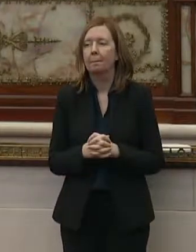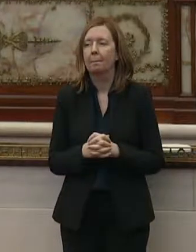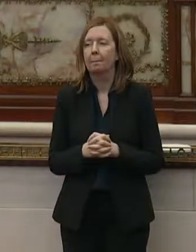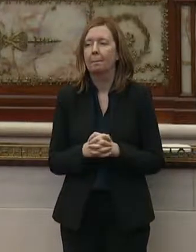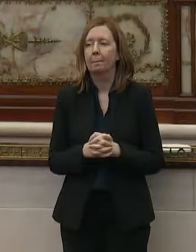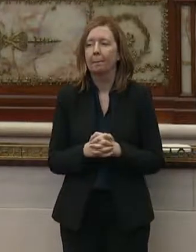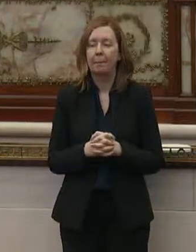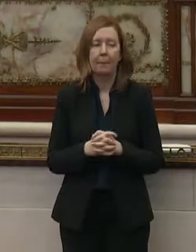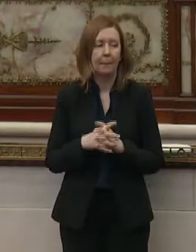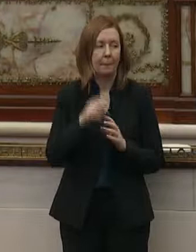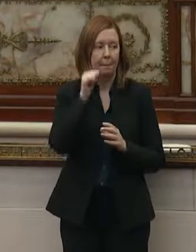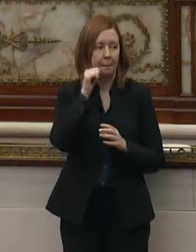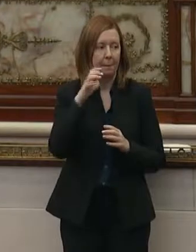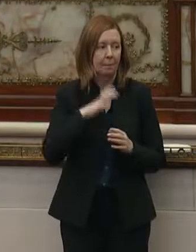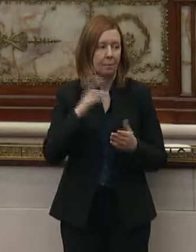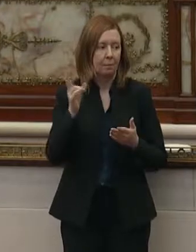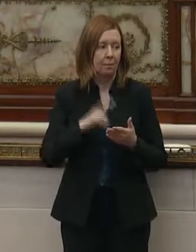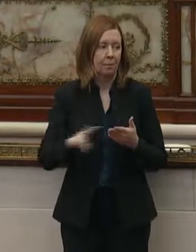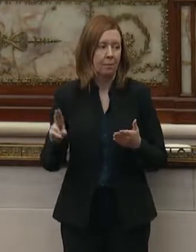Madam Clerk?